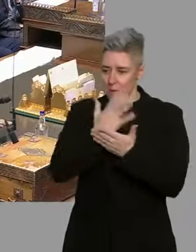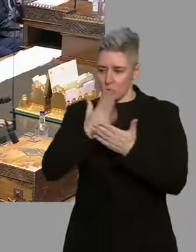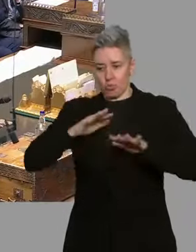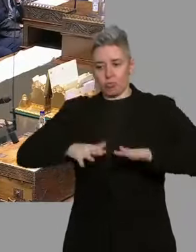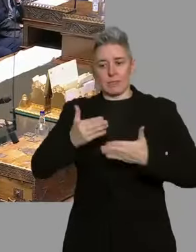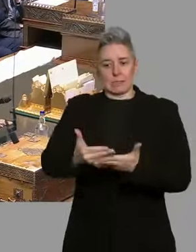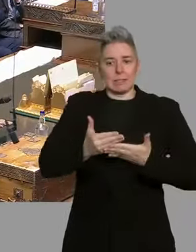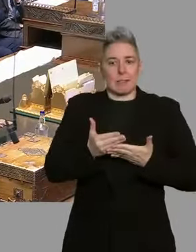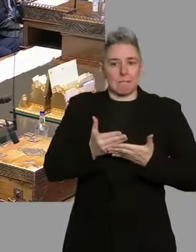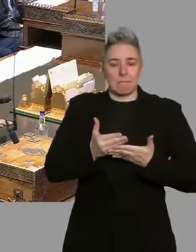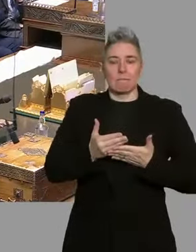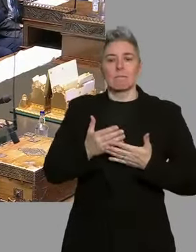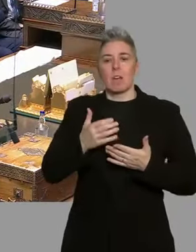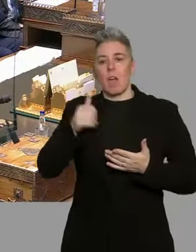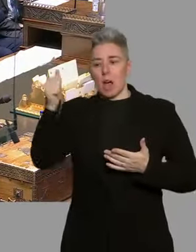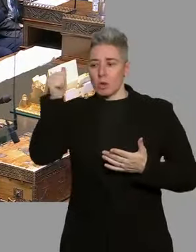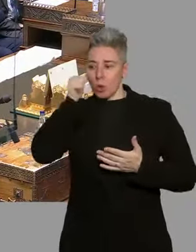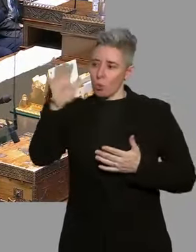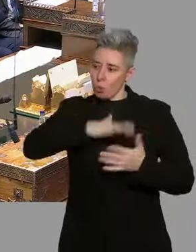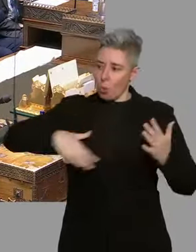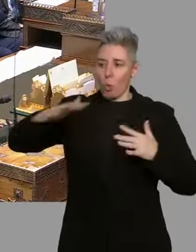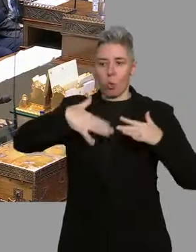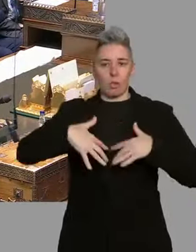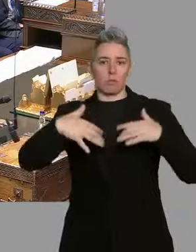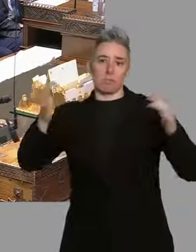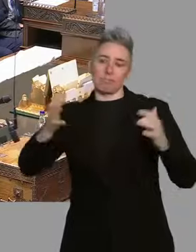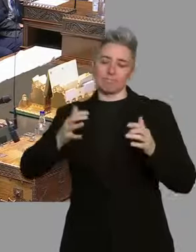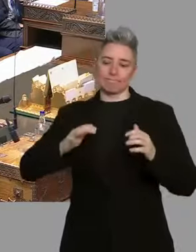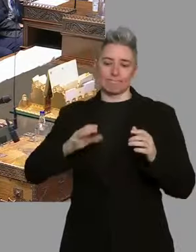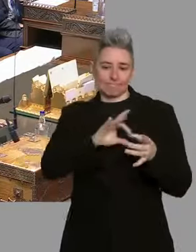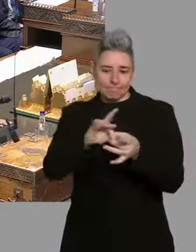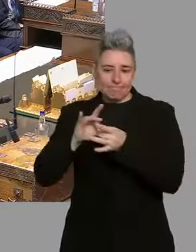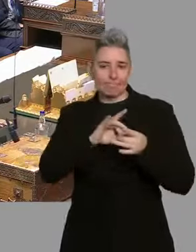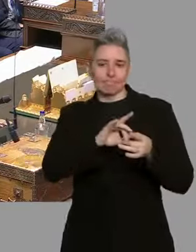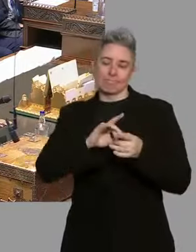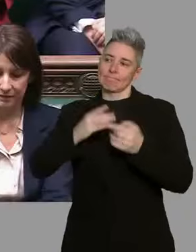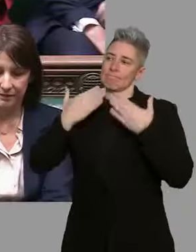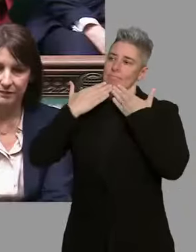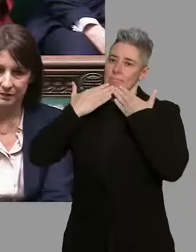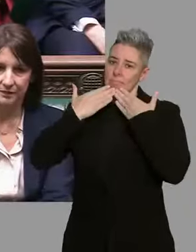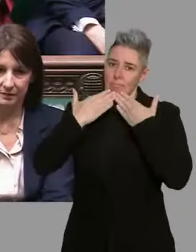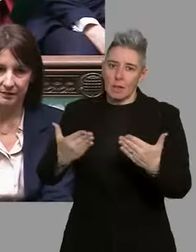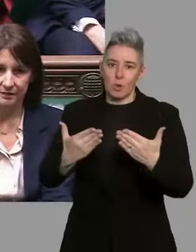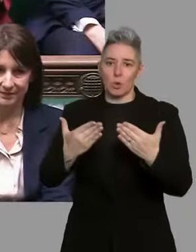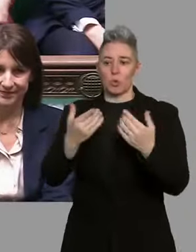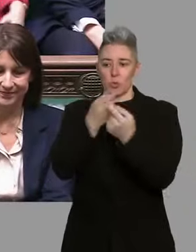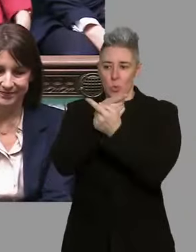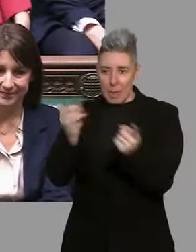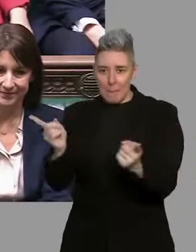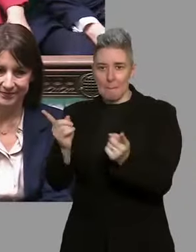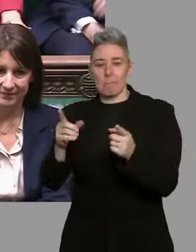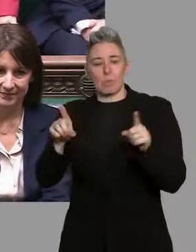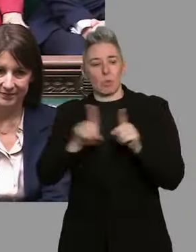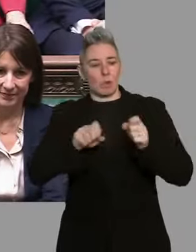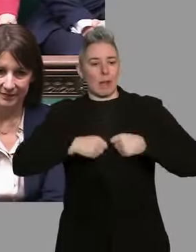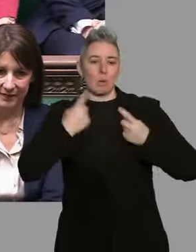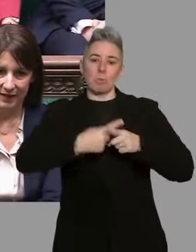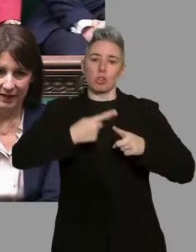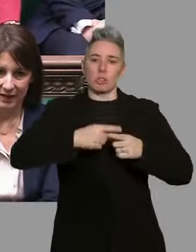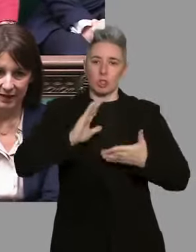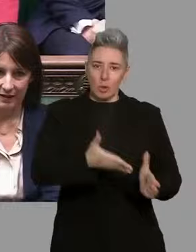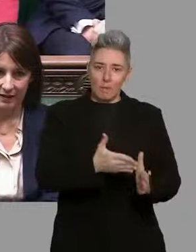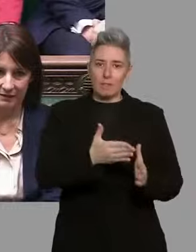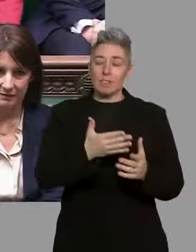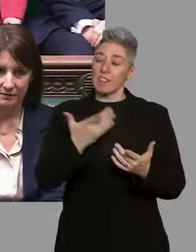our deepest thanks to them, to our emergency services and everyone working to keep the country safe over the festive